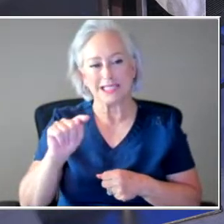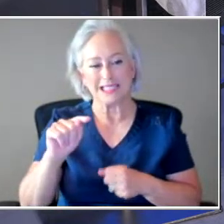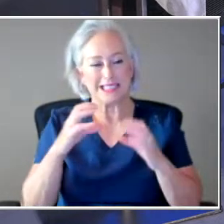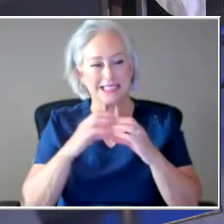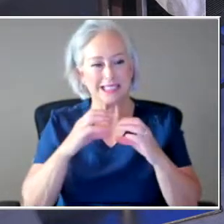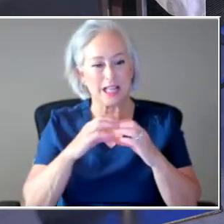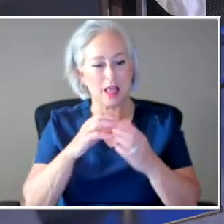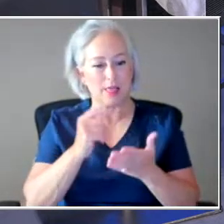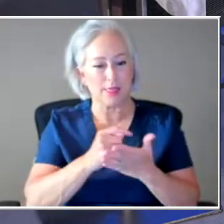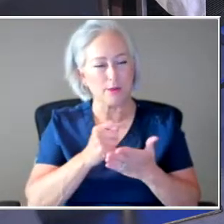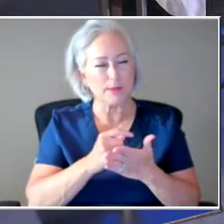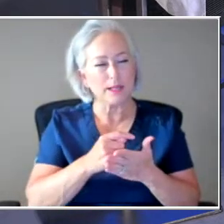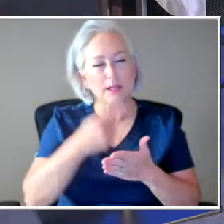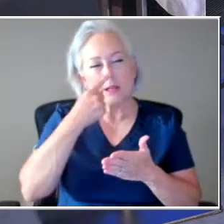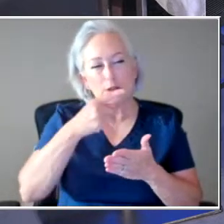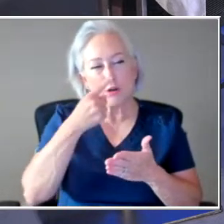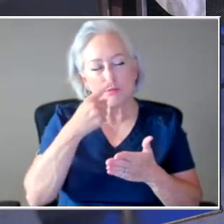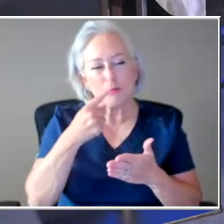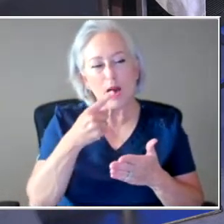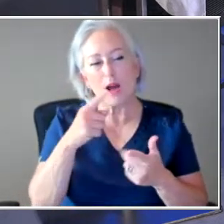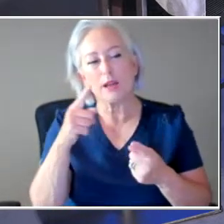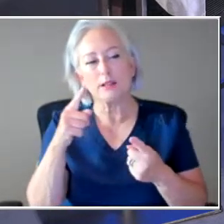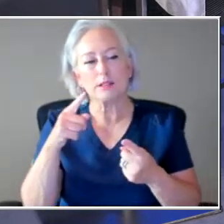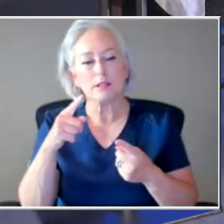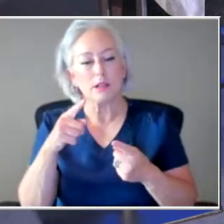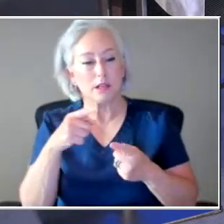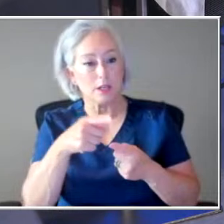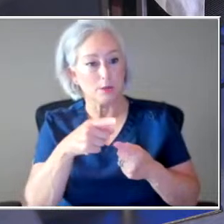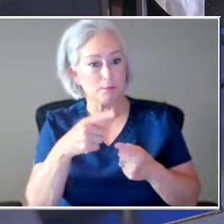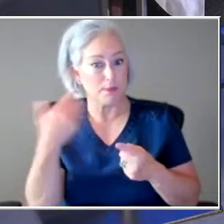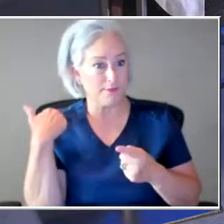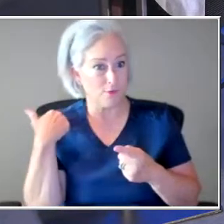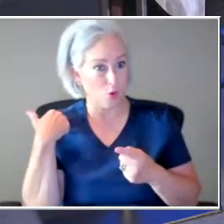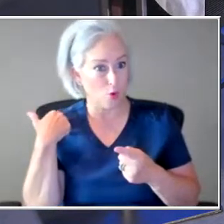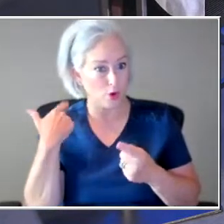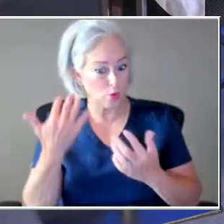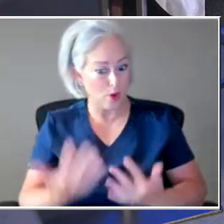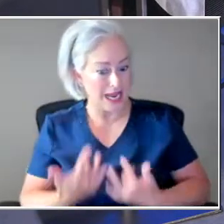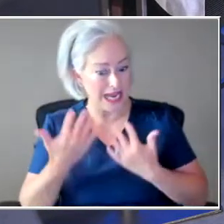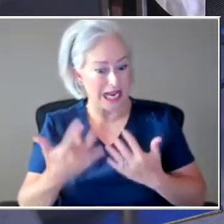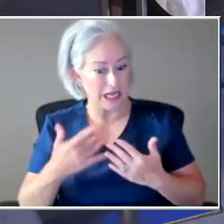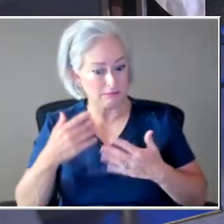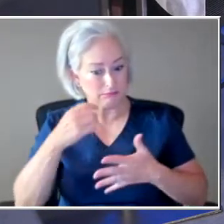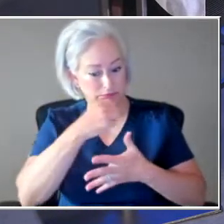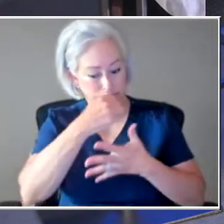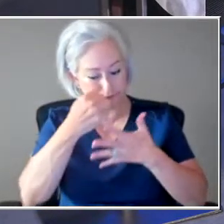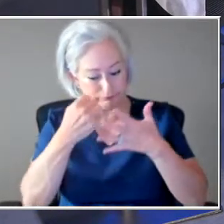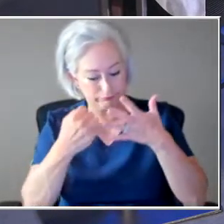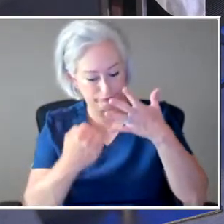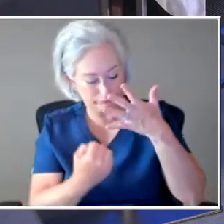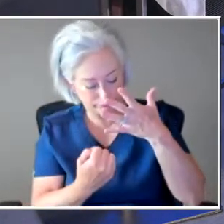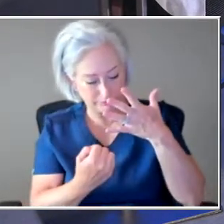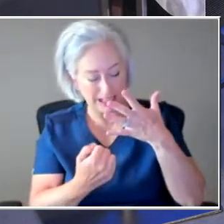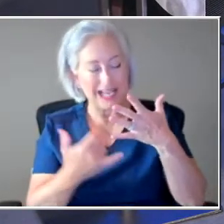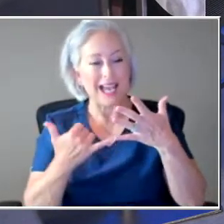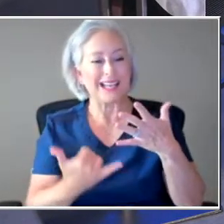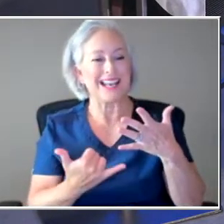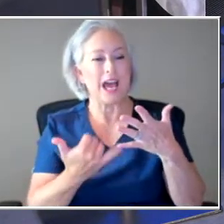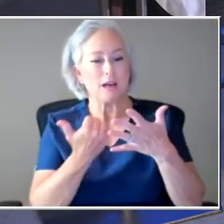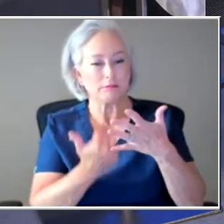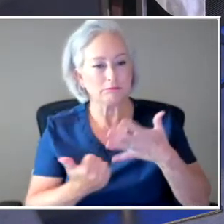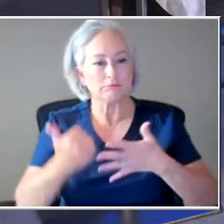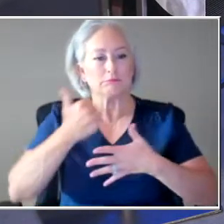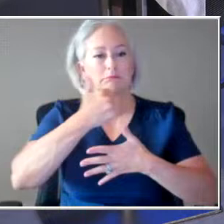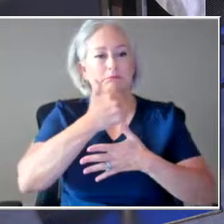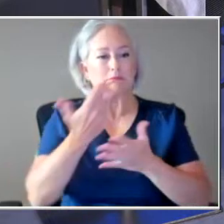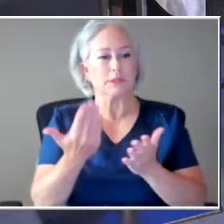those conversations would be had, where you used to wait, and now it's coming to the top of the line, as we mentioned. So tell us a